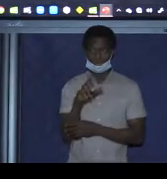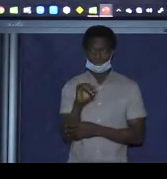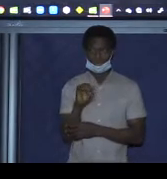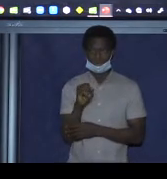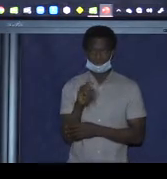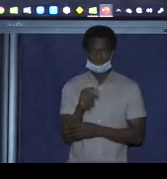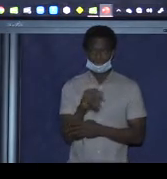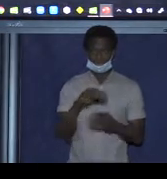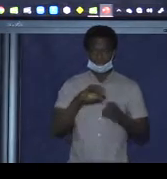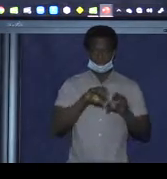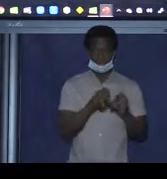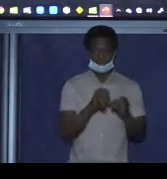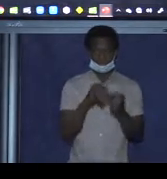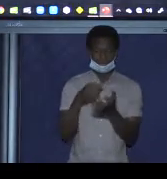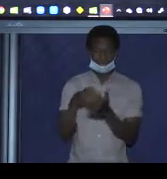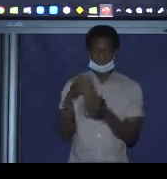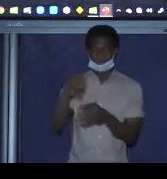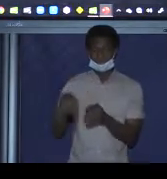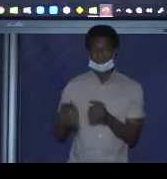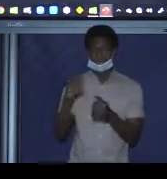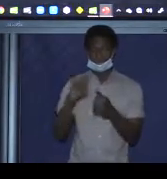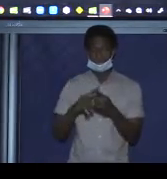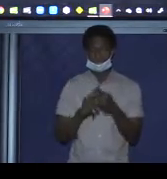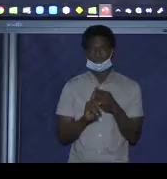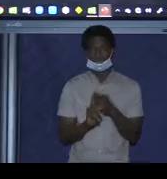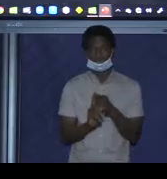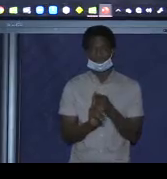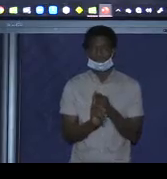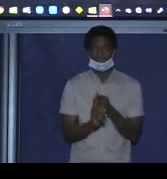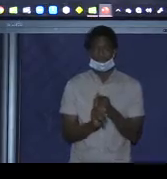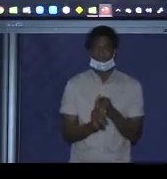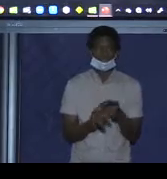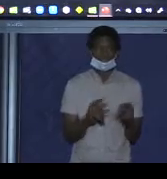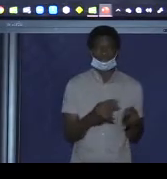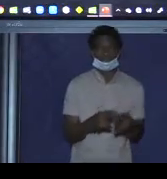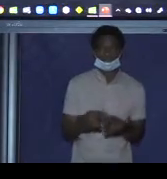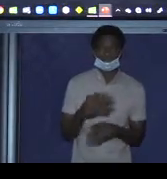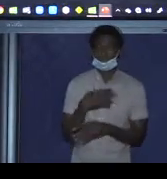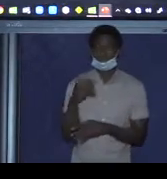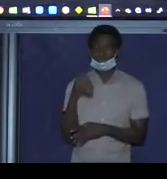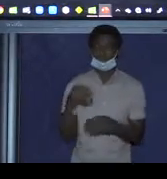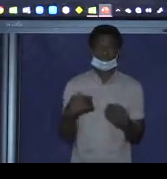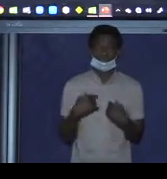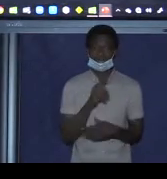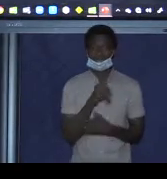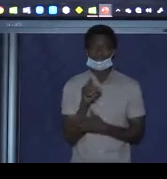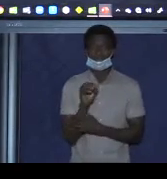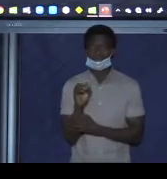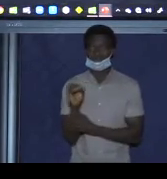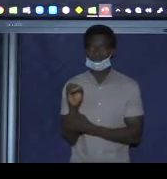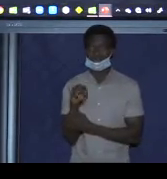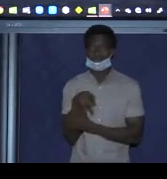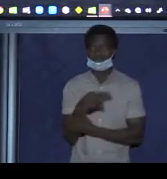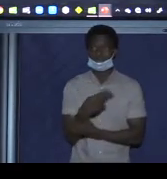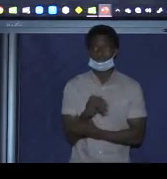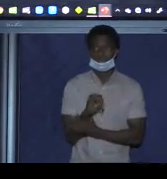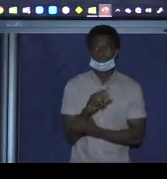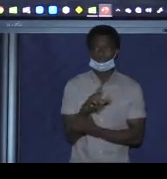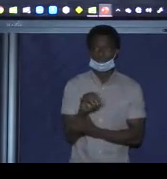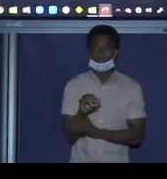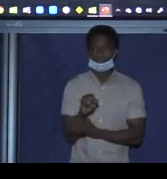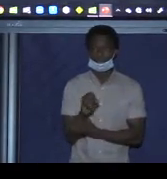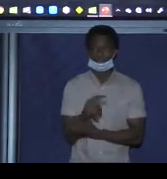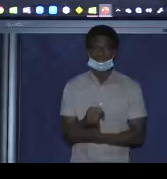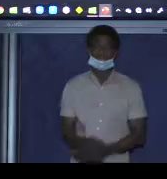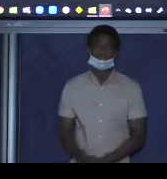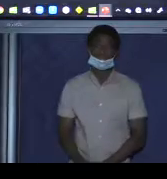Zoophilist. Just break it down into syllables and you have the word zoophilist. And you